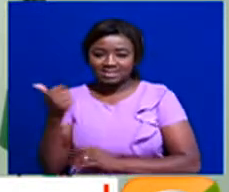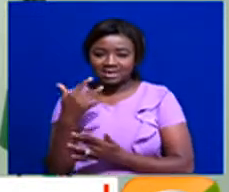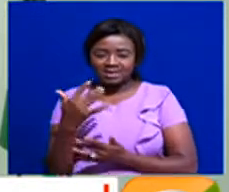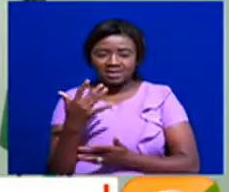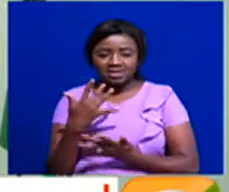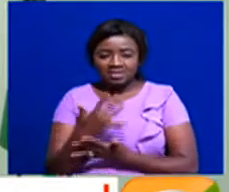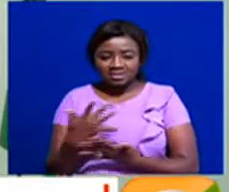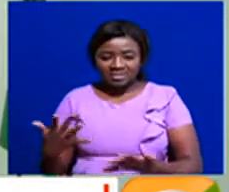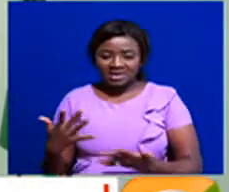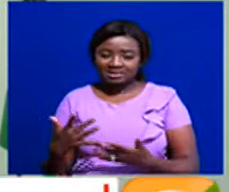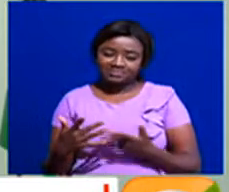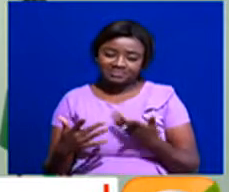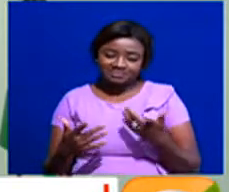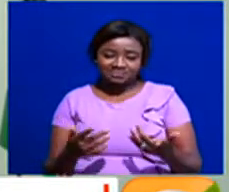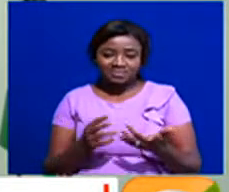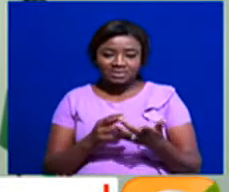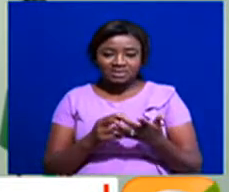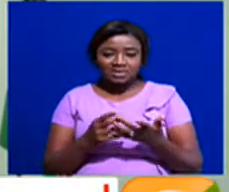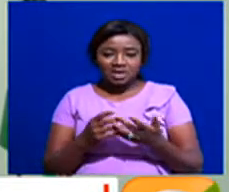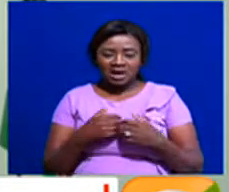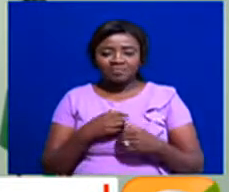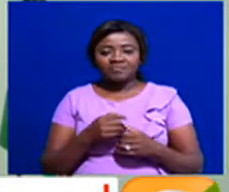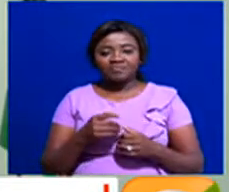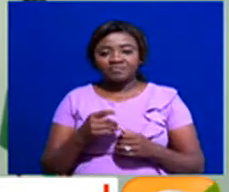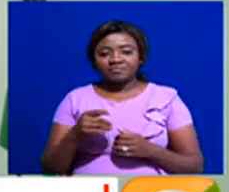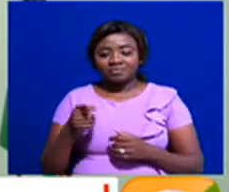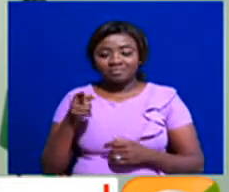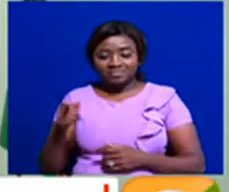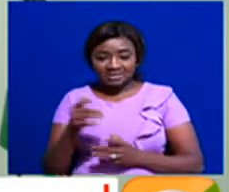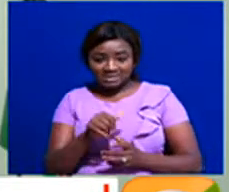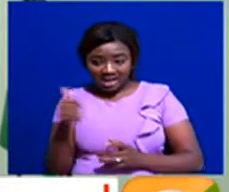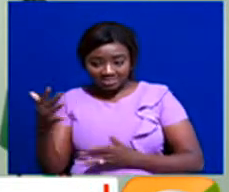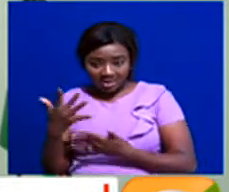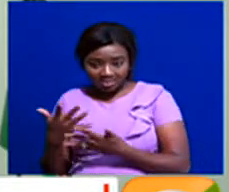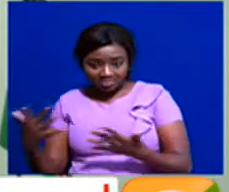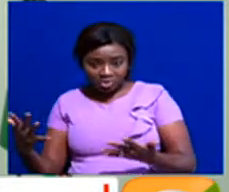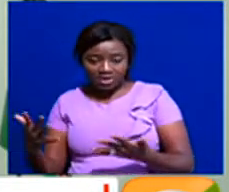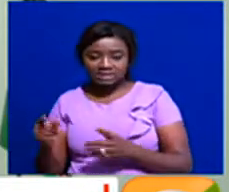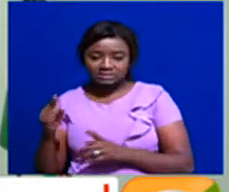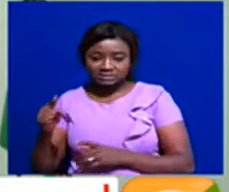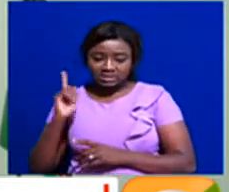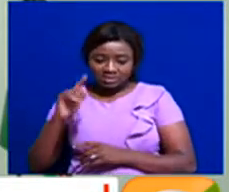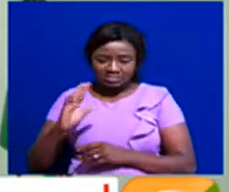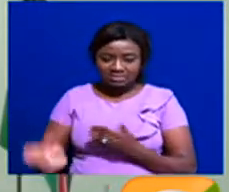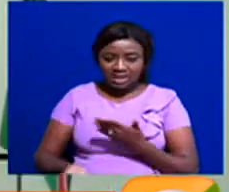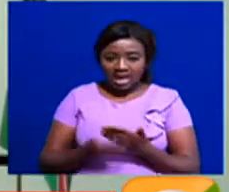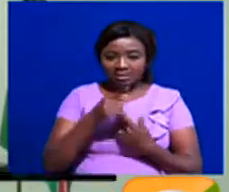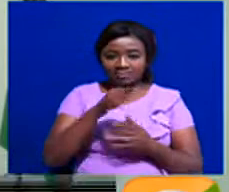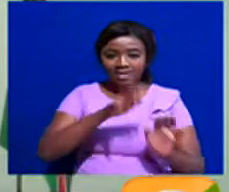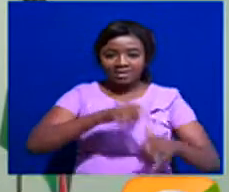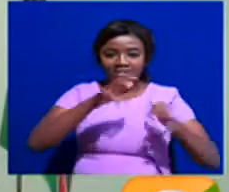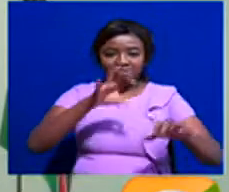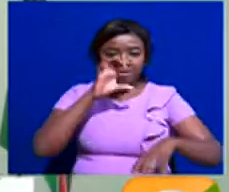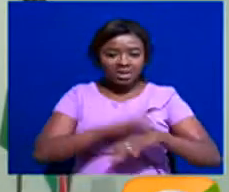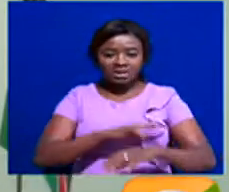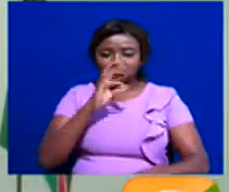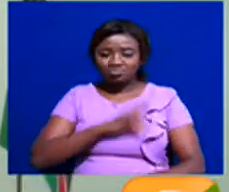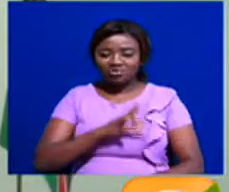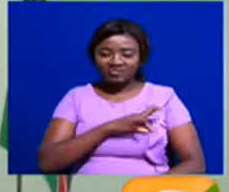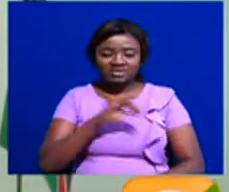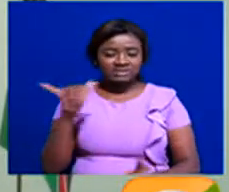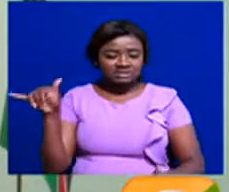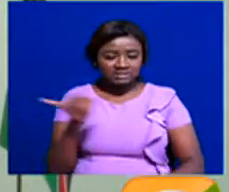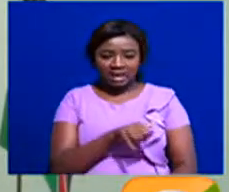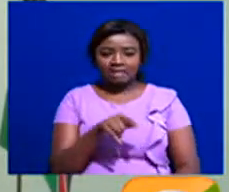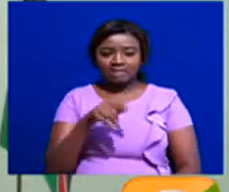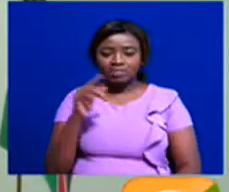value chain that has a red market. It has to be a value chain that provides the farmer with equal or even more capital